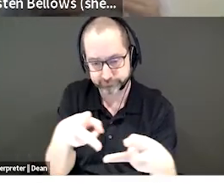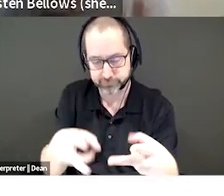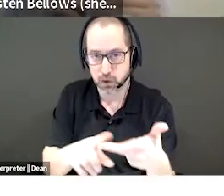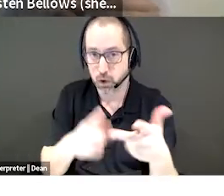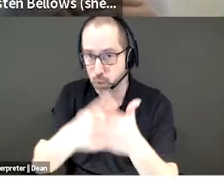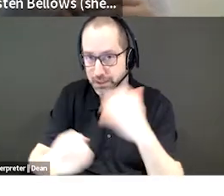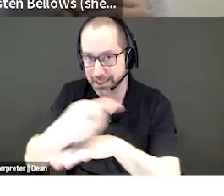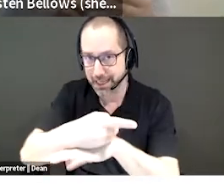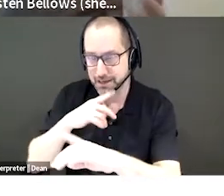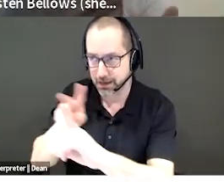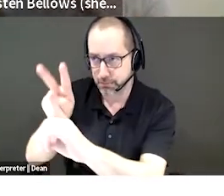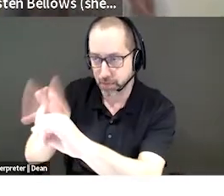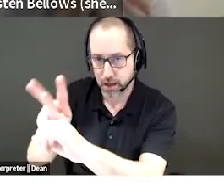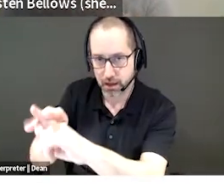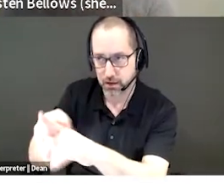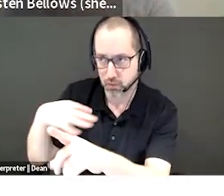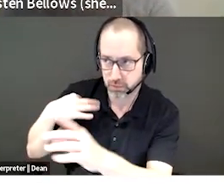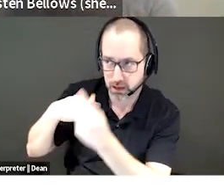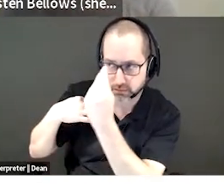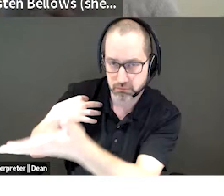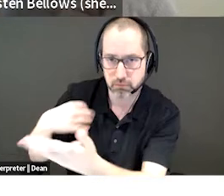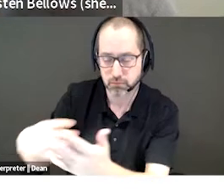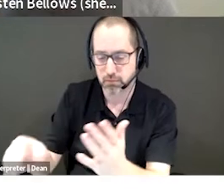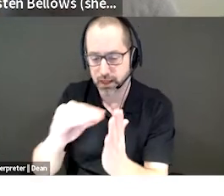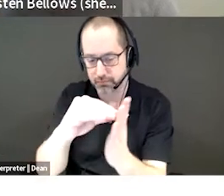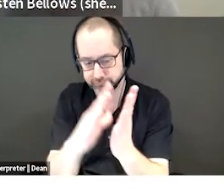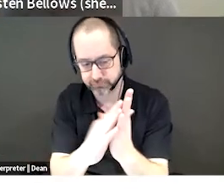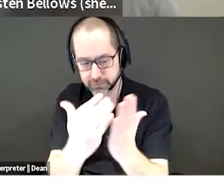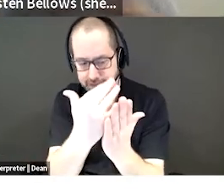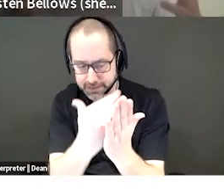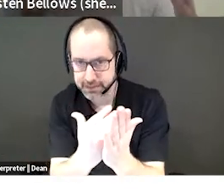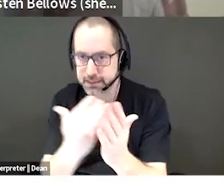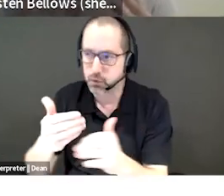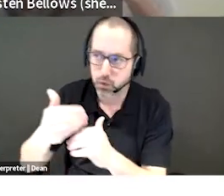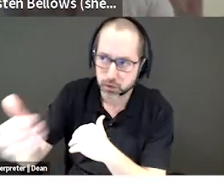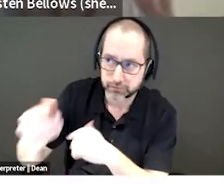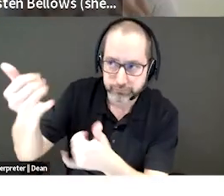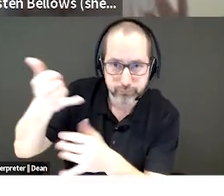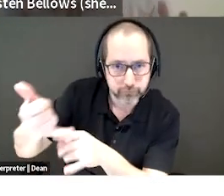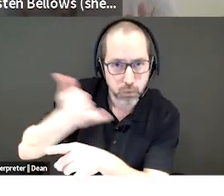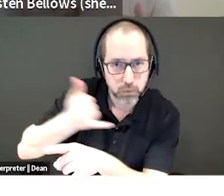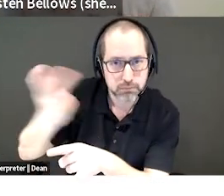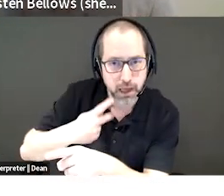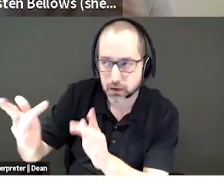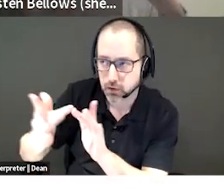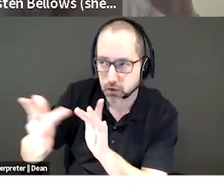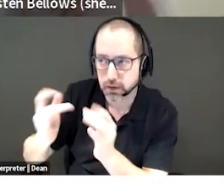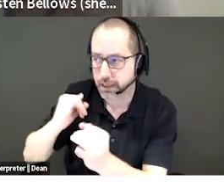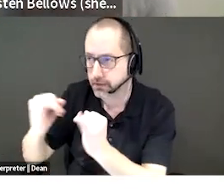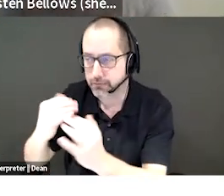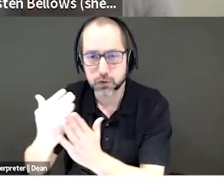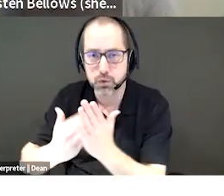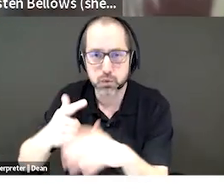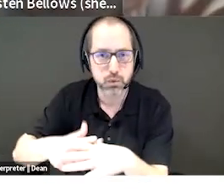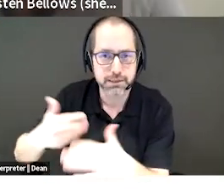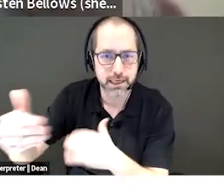if I had heard back from them and what any next steps were. So I did do that, and it was just a nice way to stay organized. So I wasn't